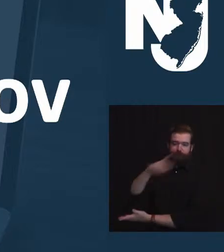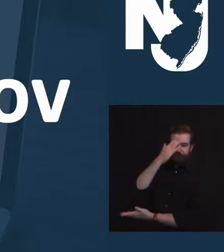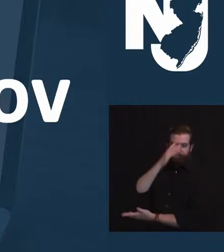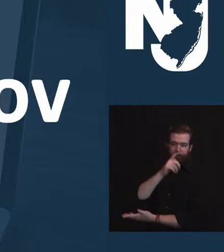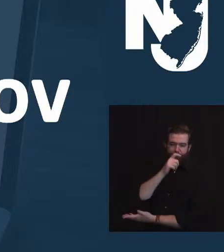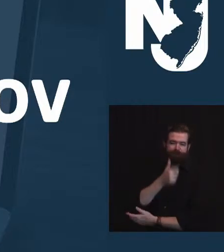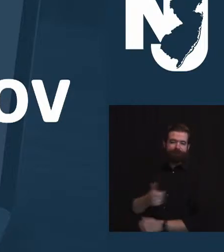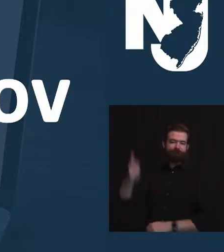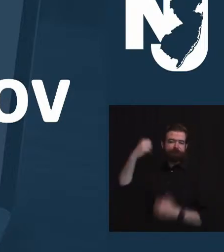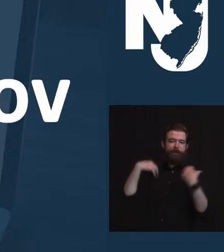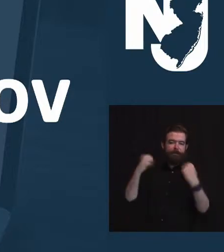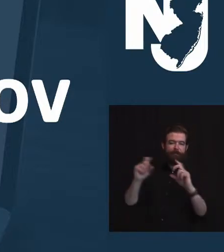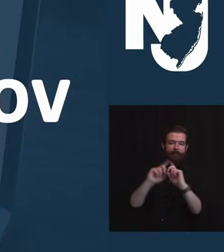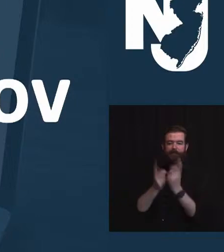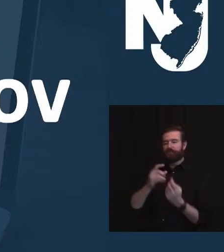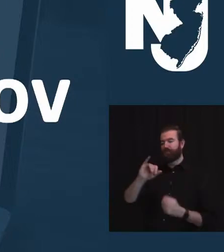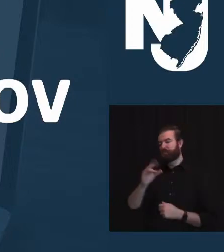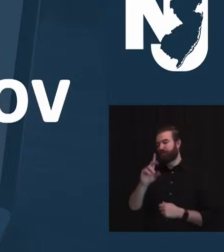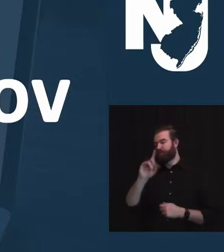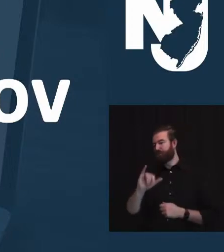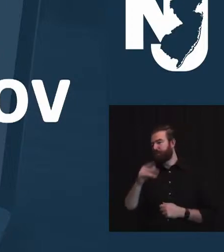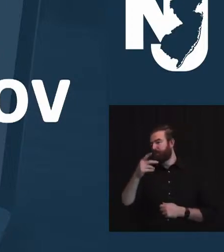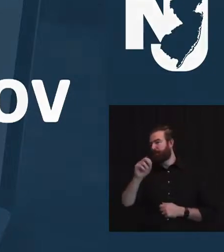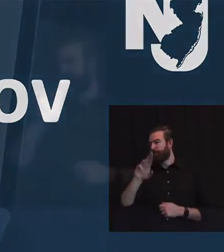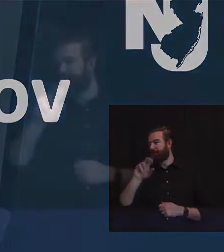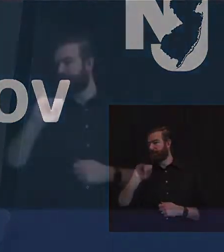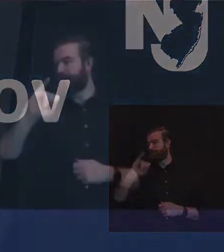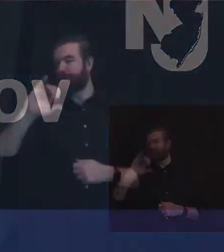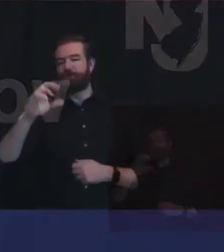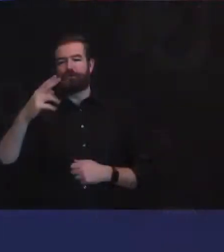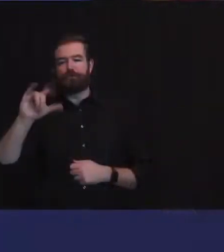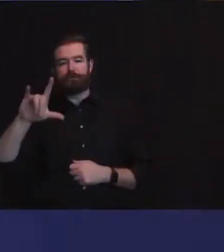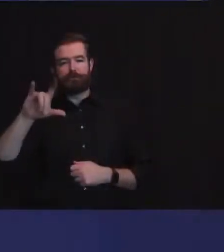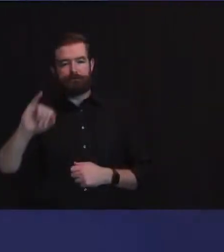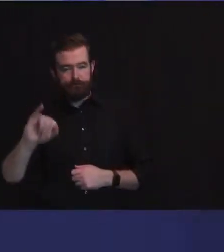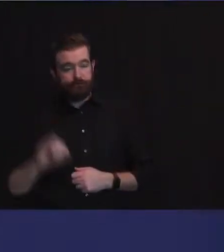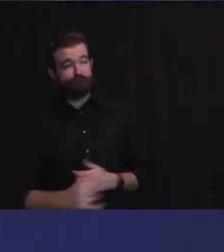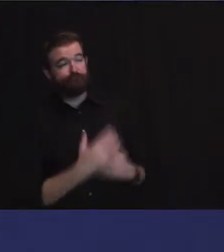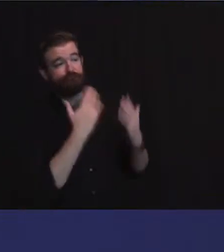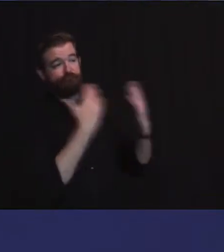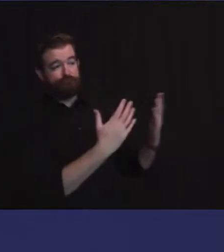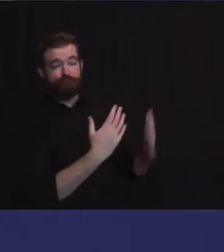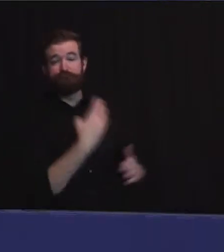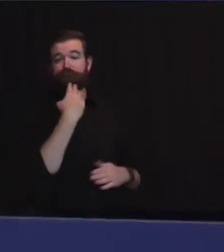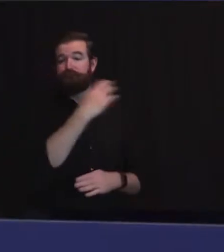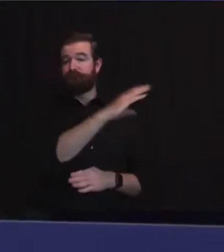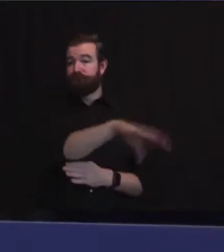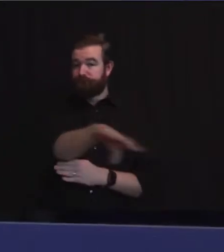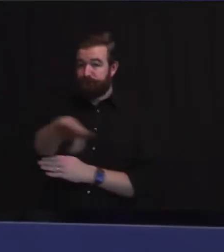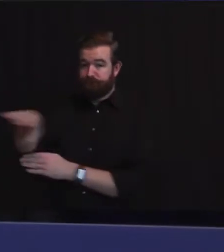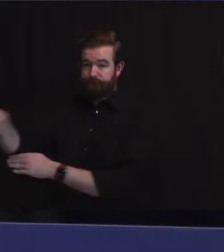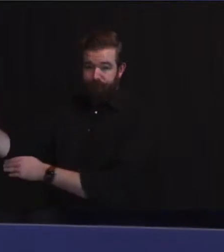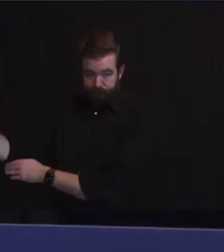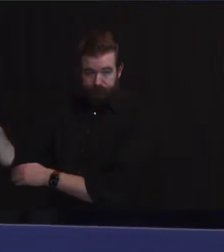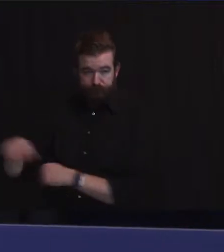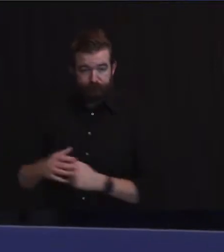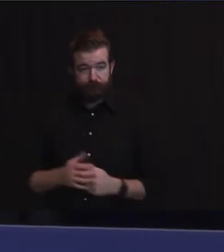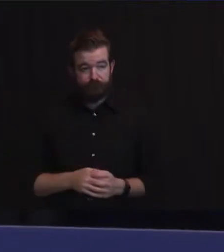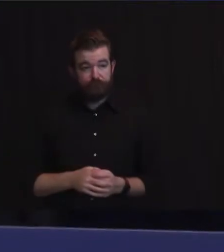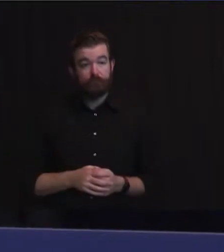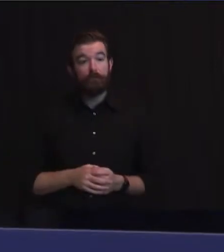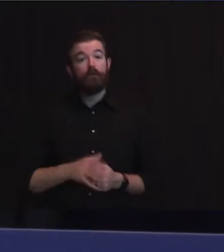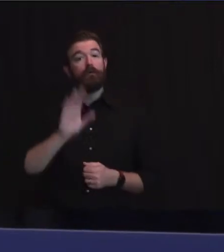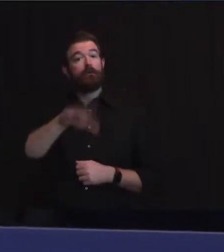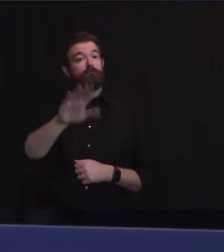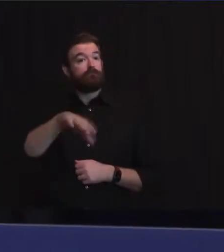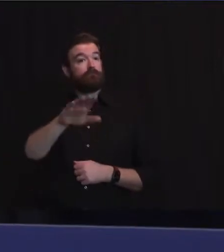Health, Judy Persichilli. Thank you, Governor, and good afternoon. As the Governor shared, our vaccination program surpassed the